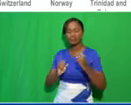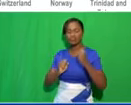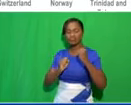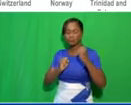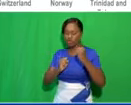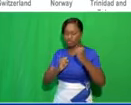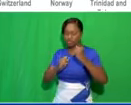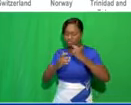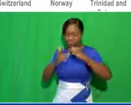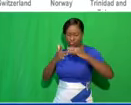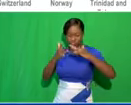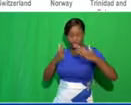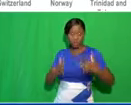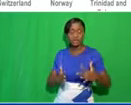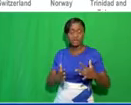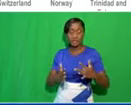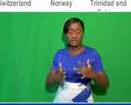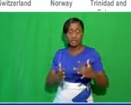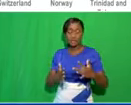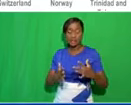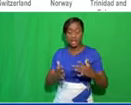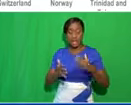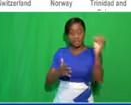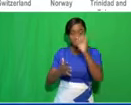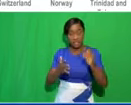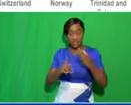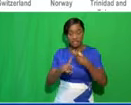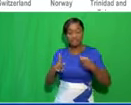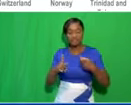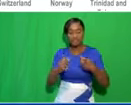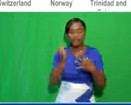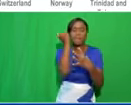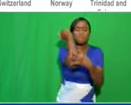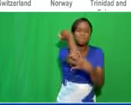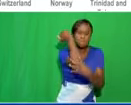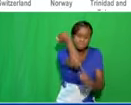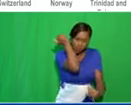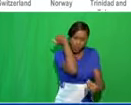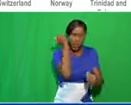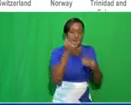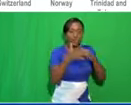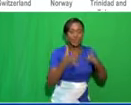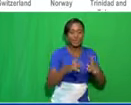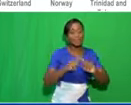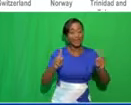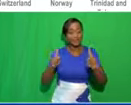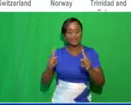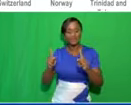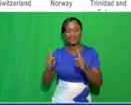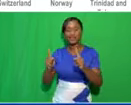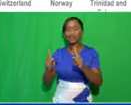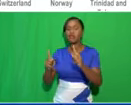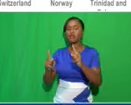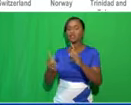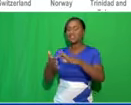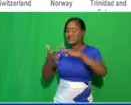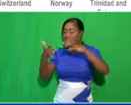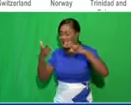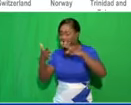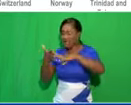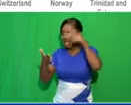is, the percentage of students from difficult backgrounds who are performing well. And immediately